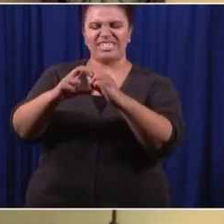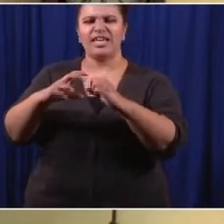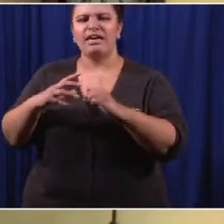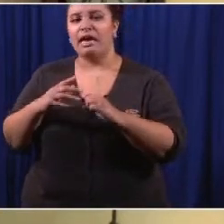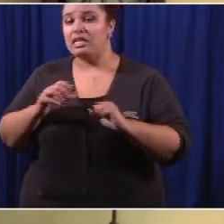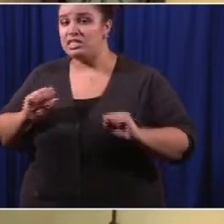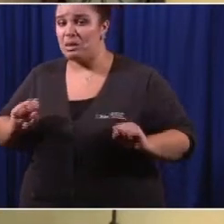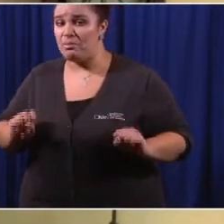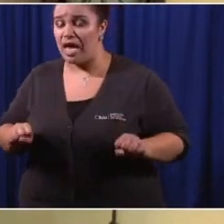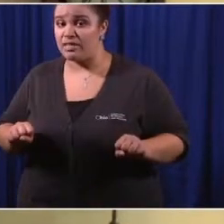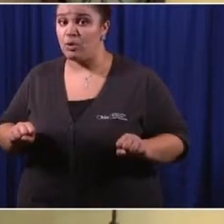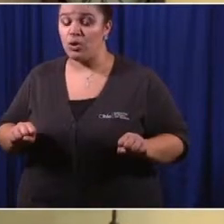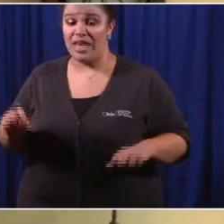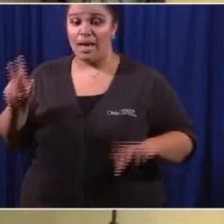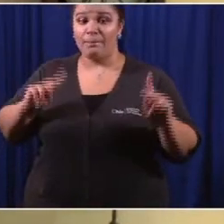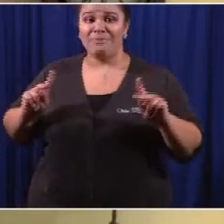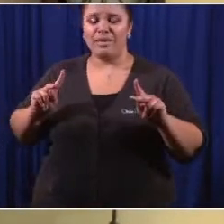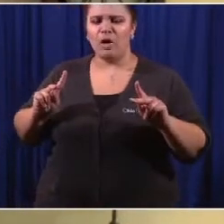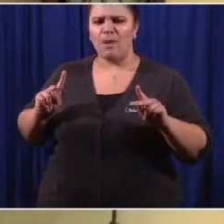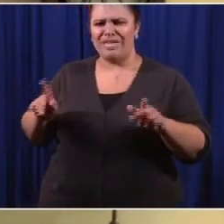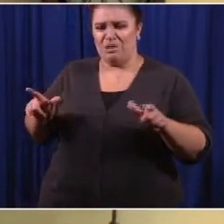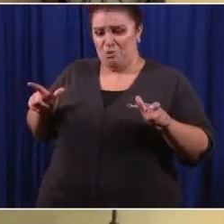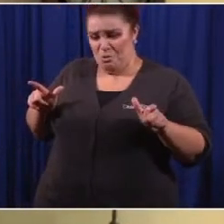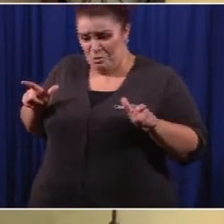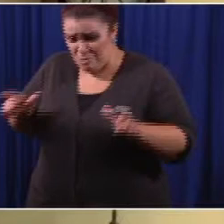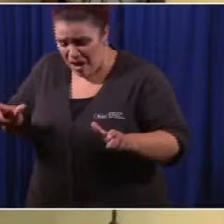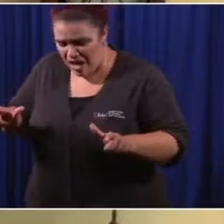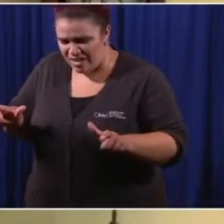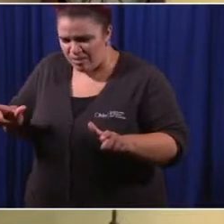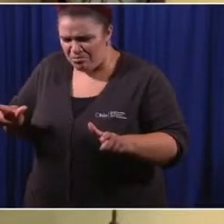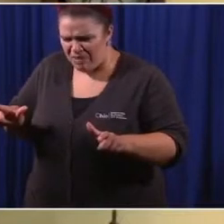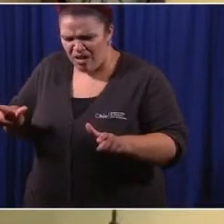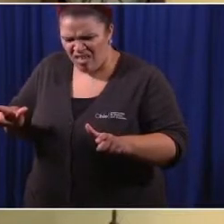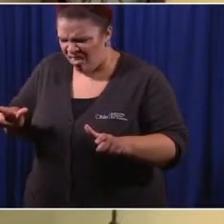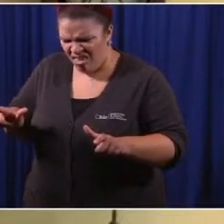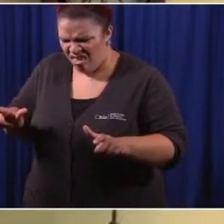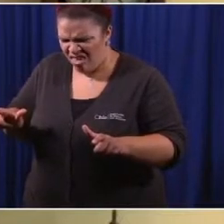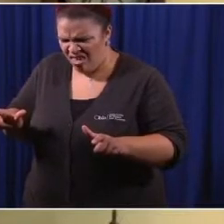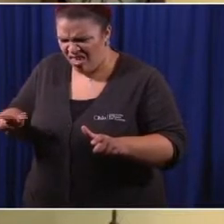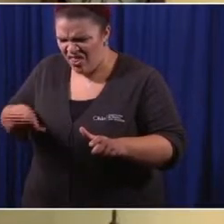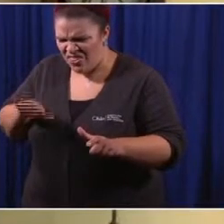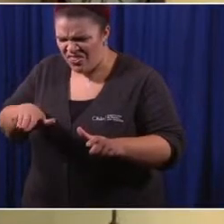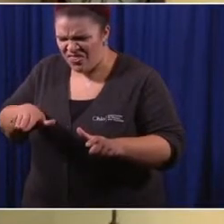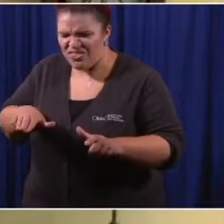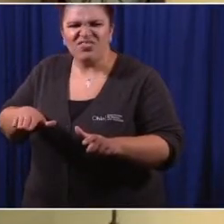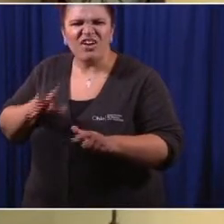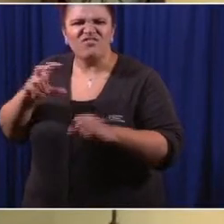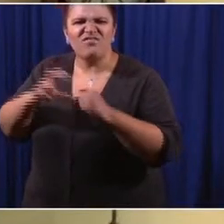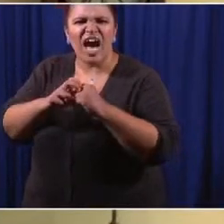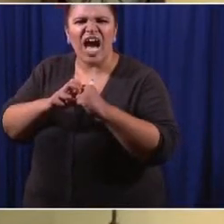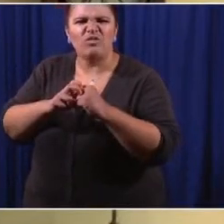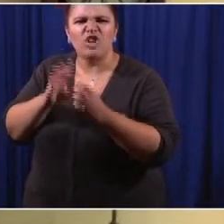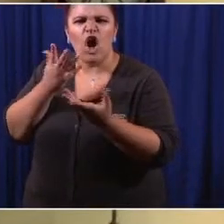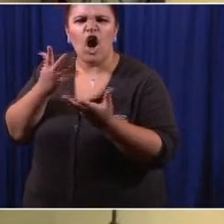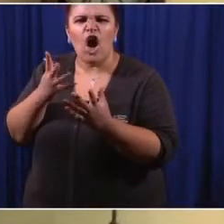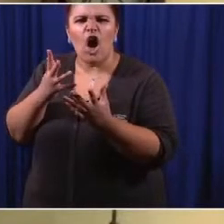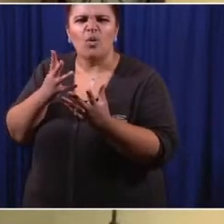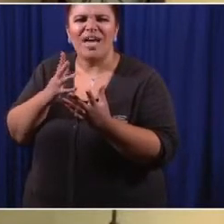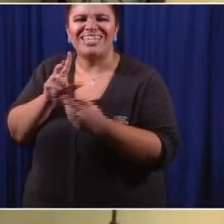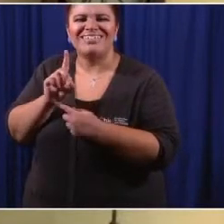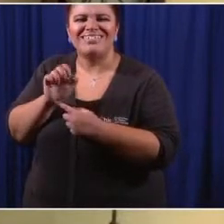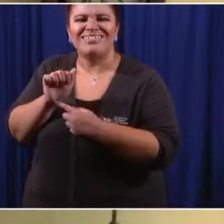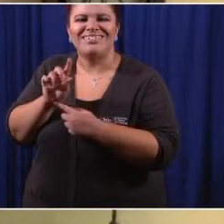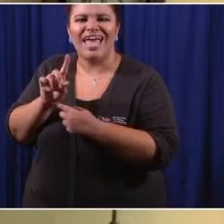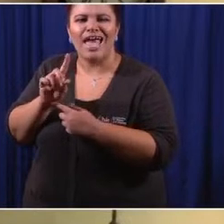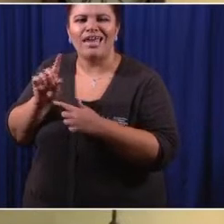be quarantining thousands of Ohioans and college students based on the older science and testing? And then a follow-up, where are we